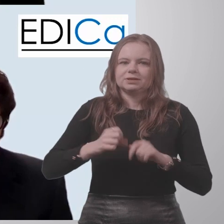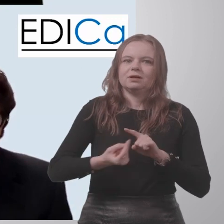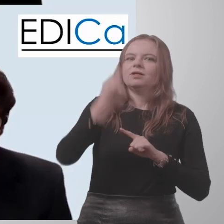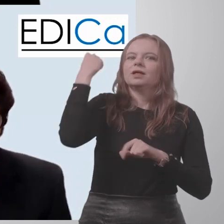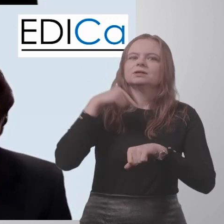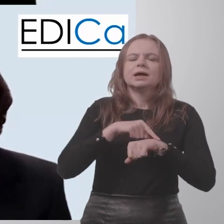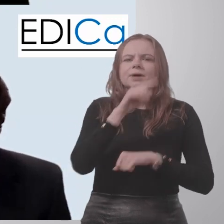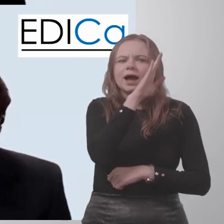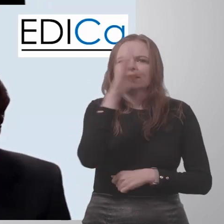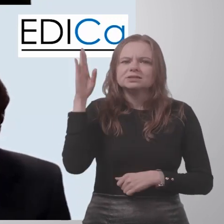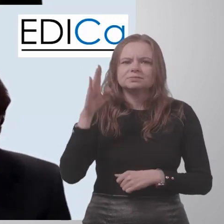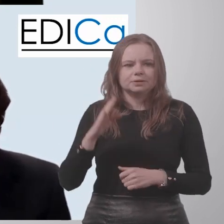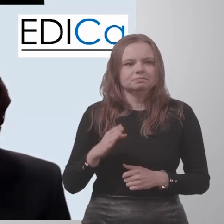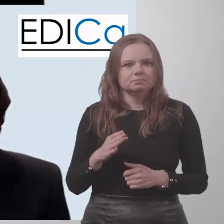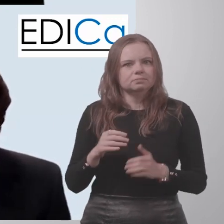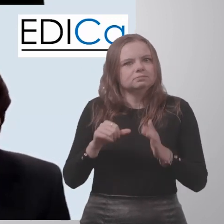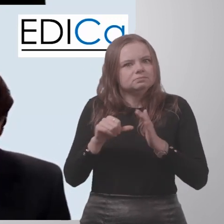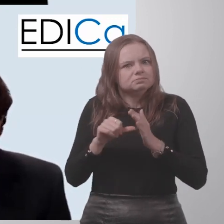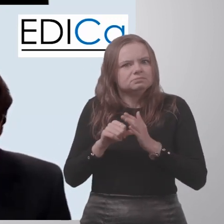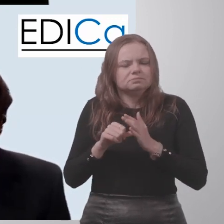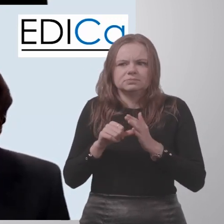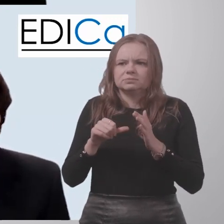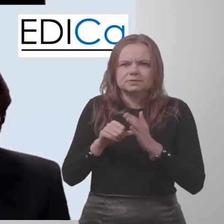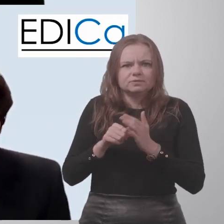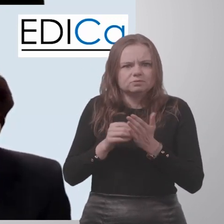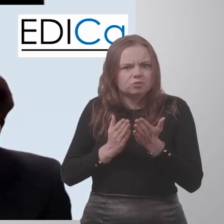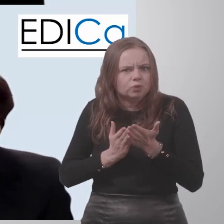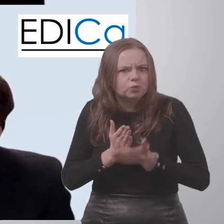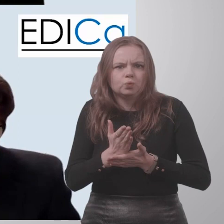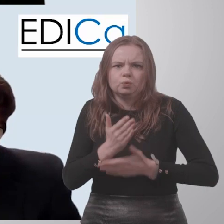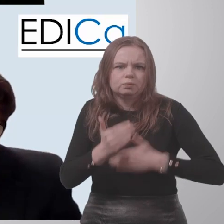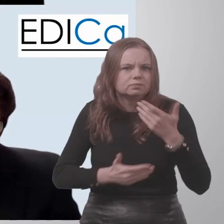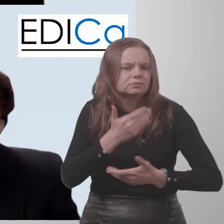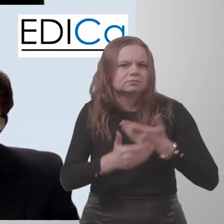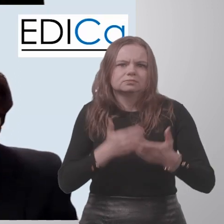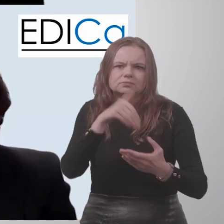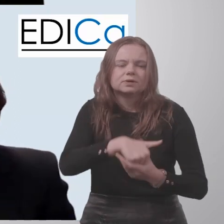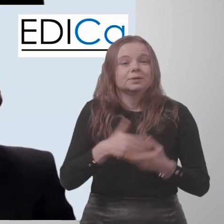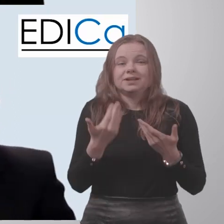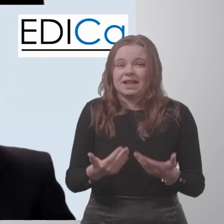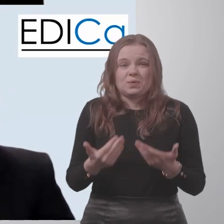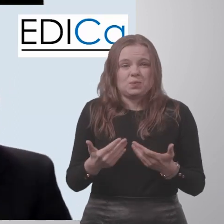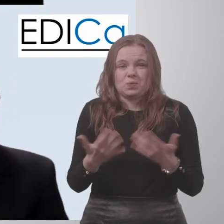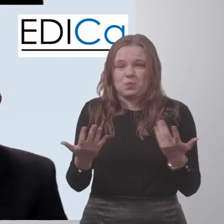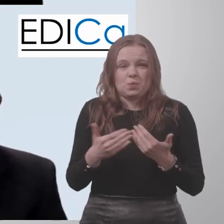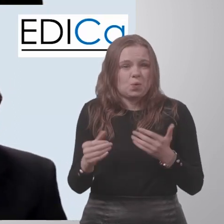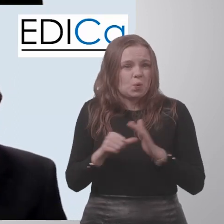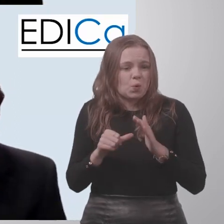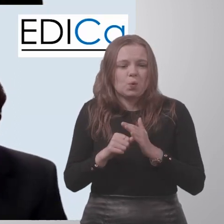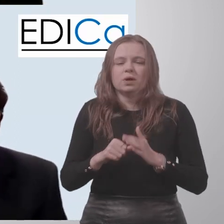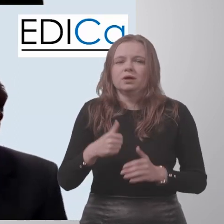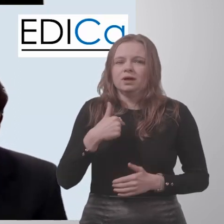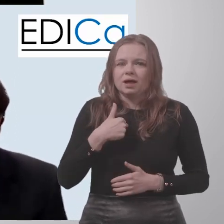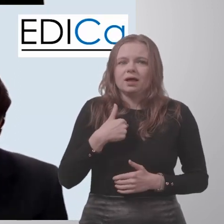probably still quite tricky and brutal to get through, but it's certainly a lot more than it is now. I work with people who are